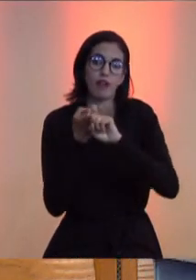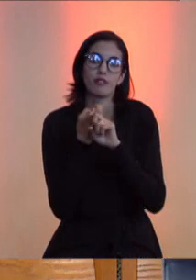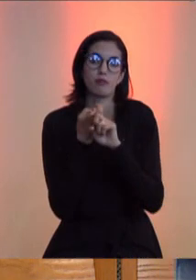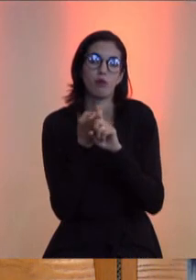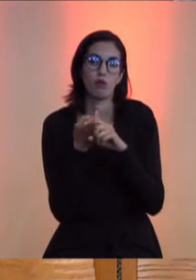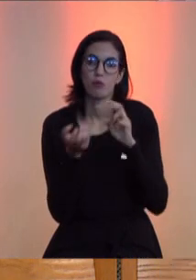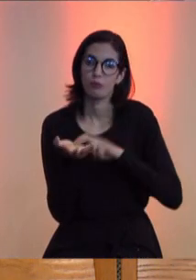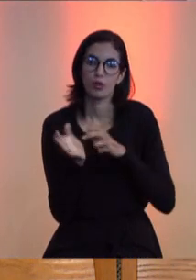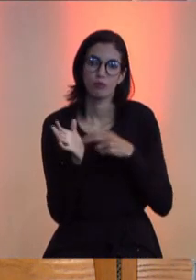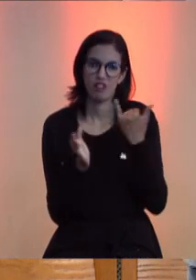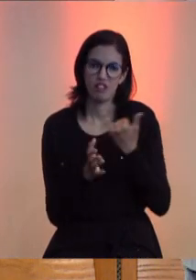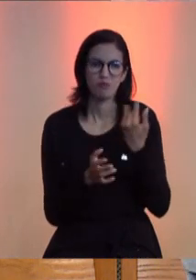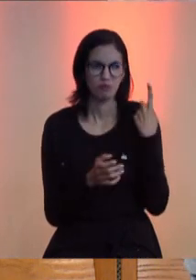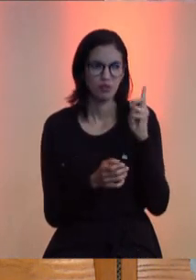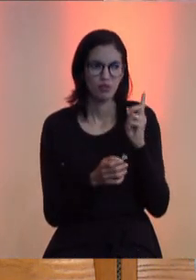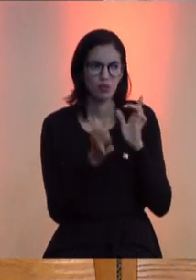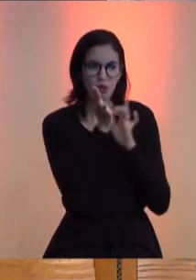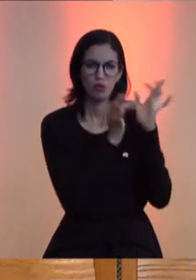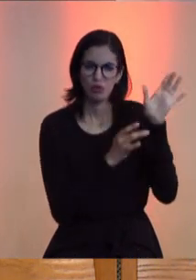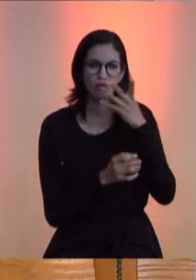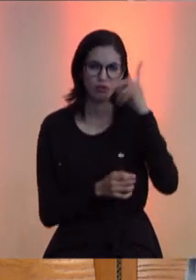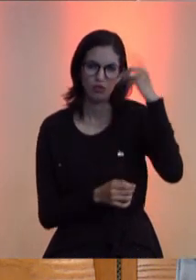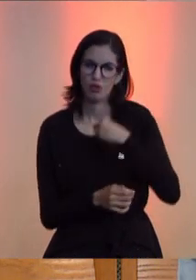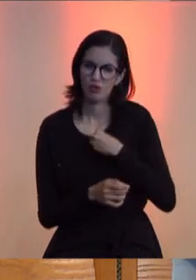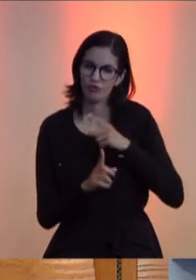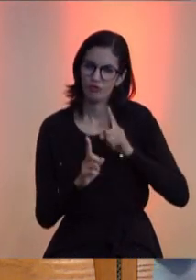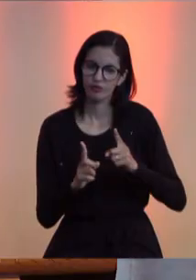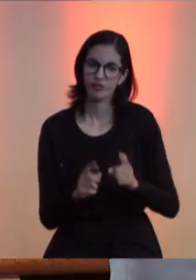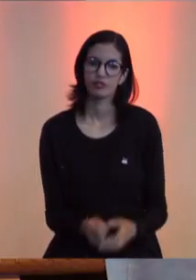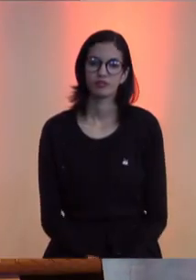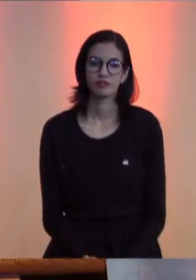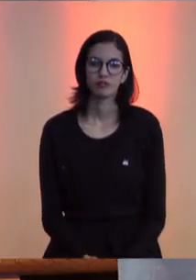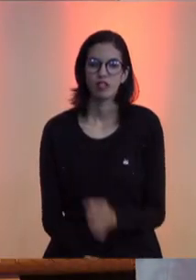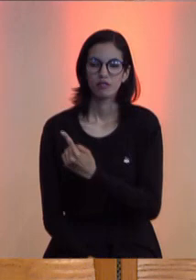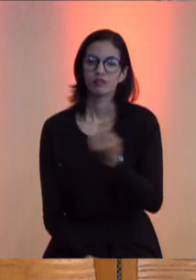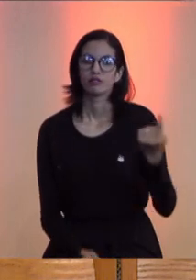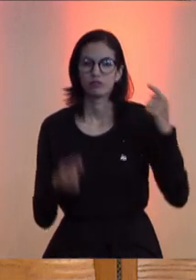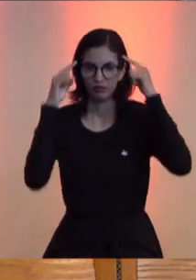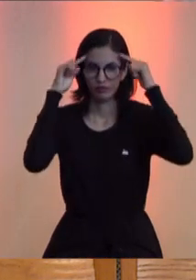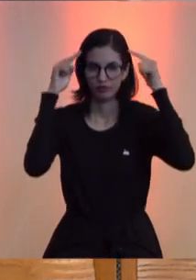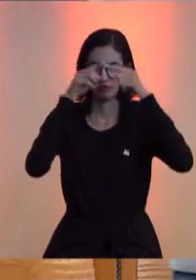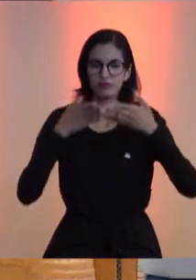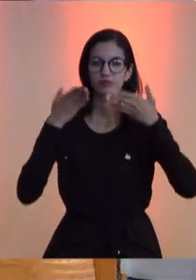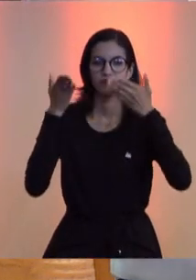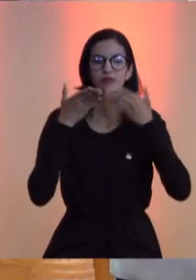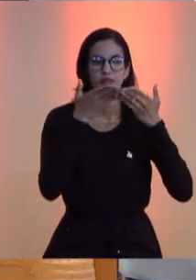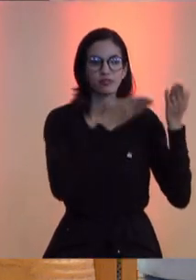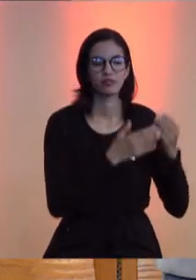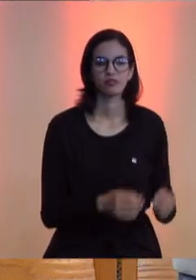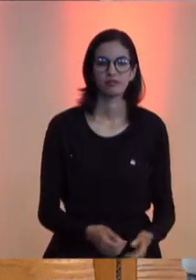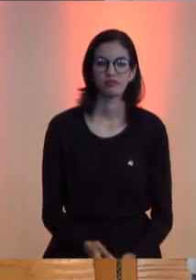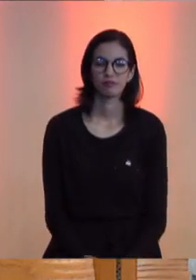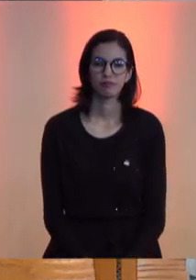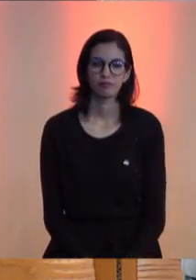así confiarás en Dios. I want to challenge you this morning. Quiero desafiarte esta mañana. Even if those things will